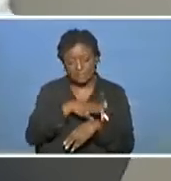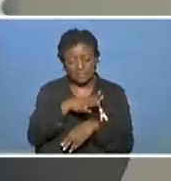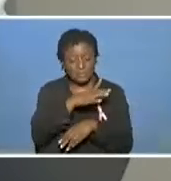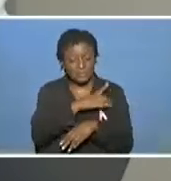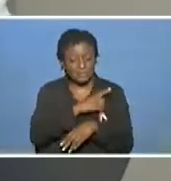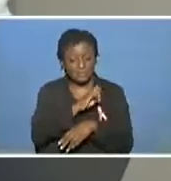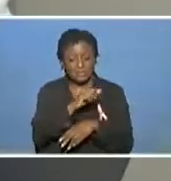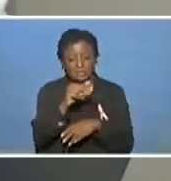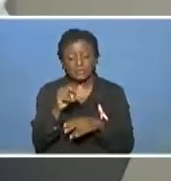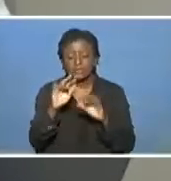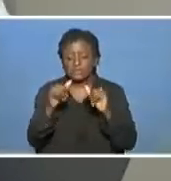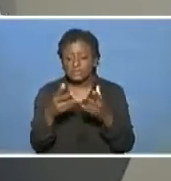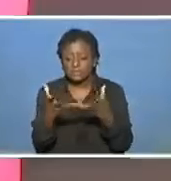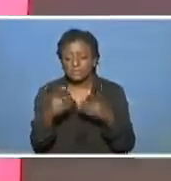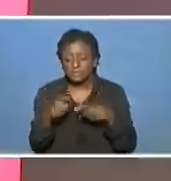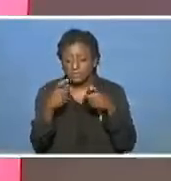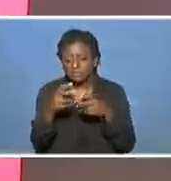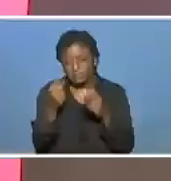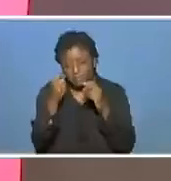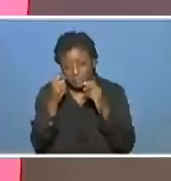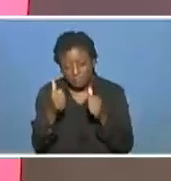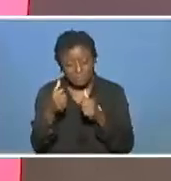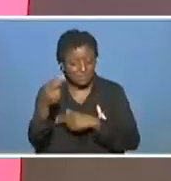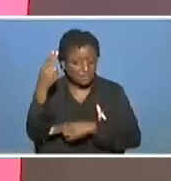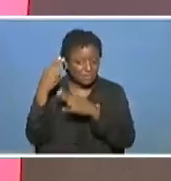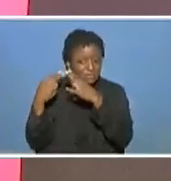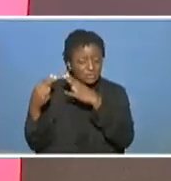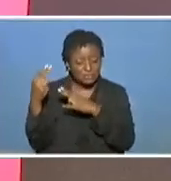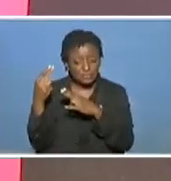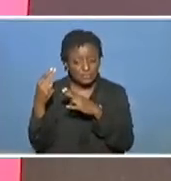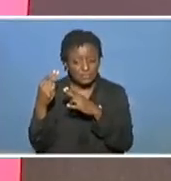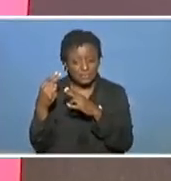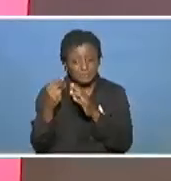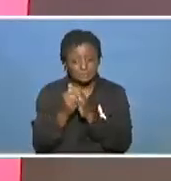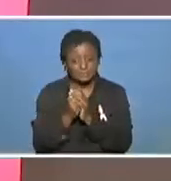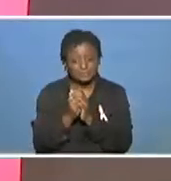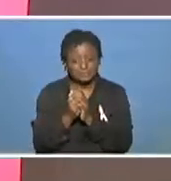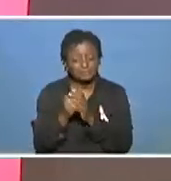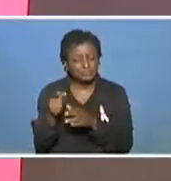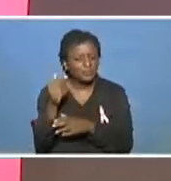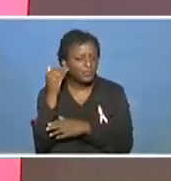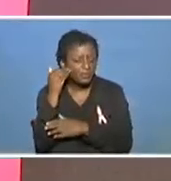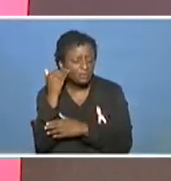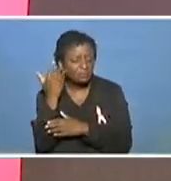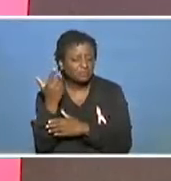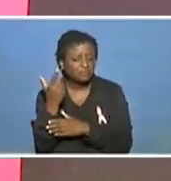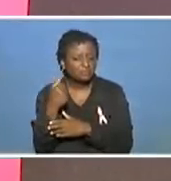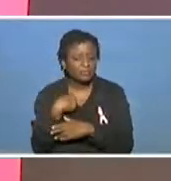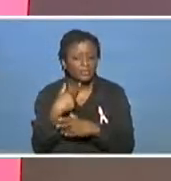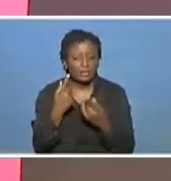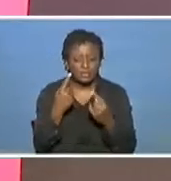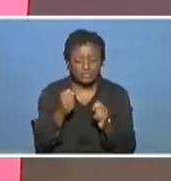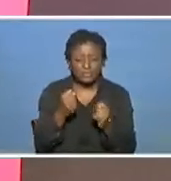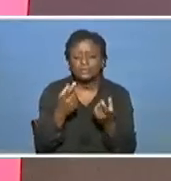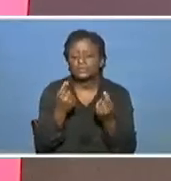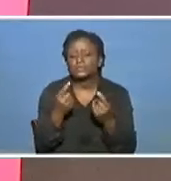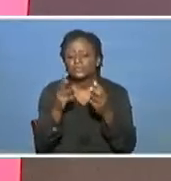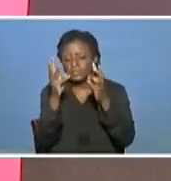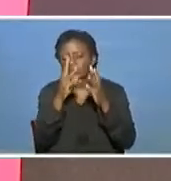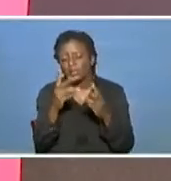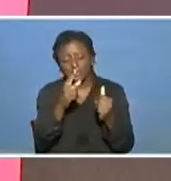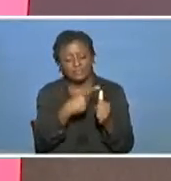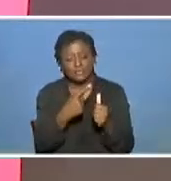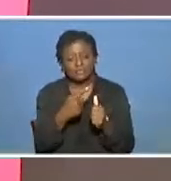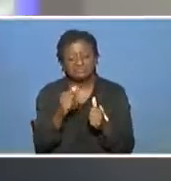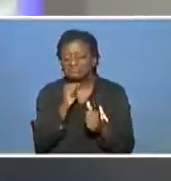want to just give you a quick history note, though, Macusla. You know what? I tried to do weather first.